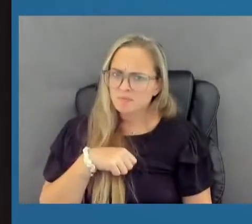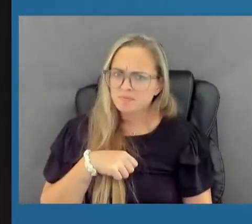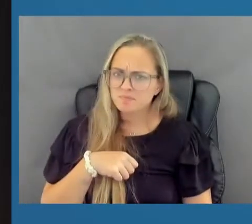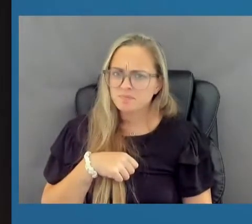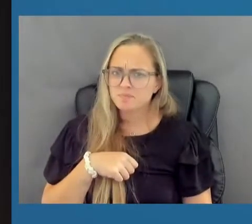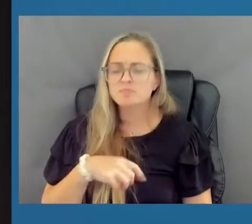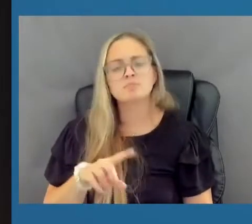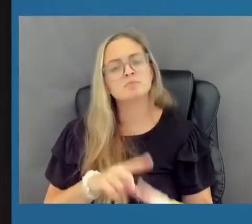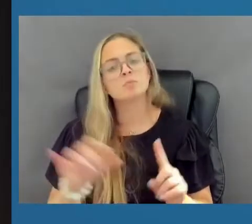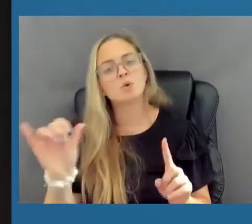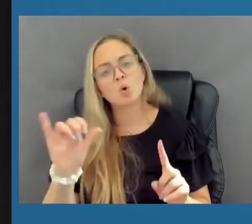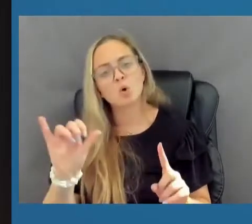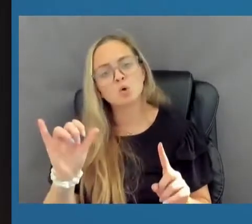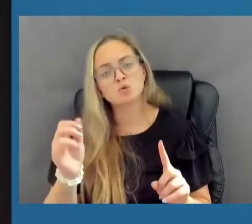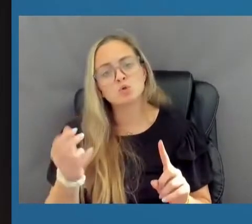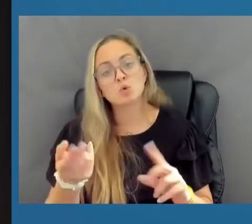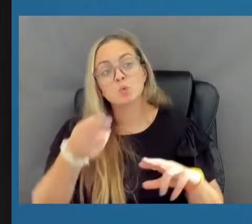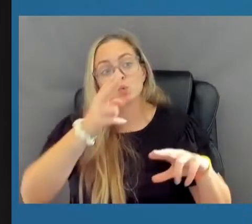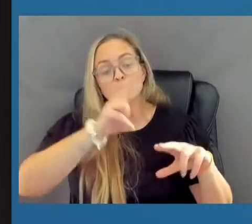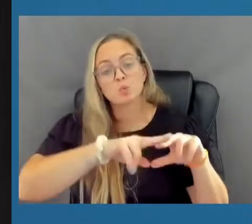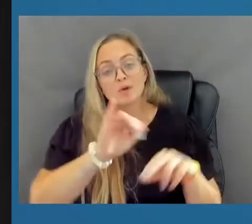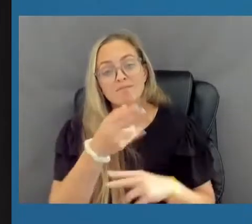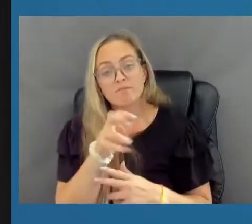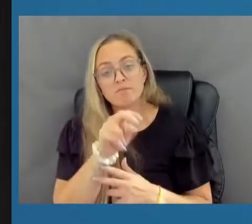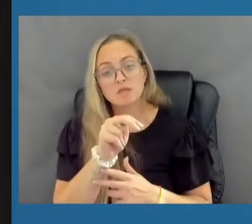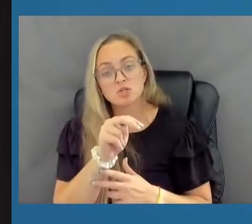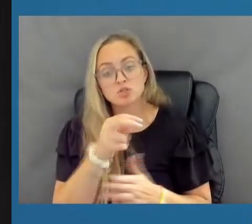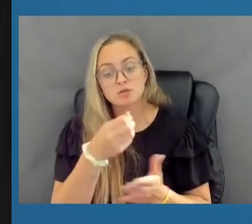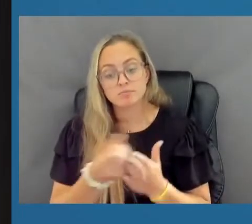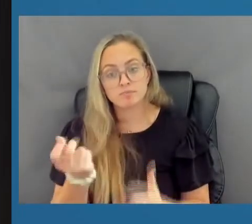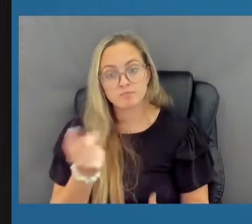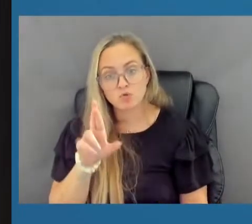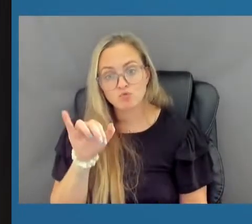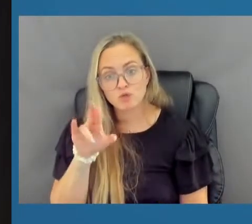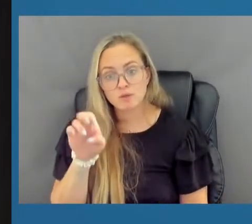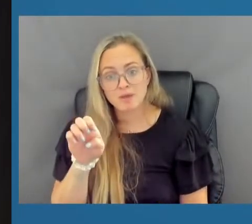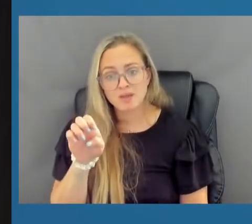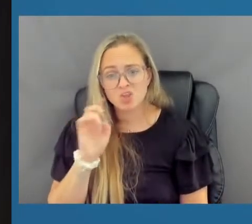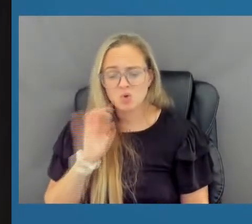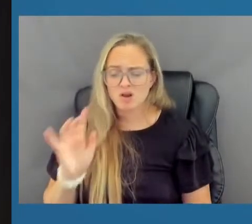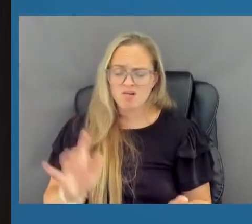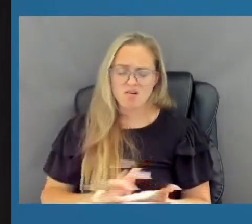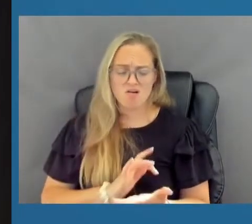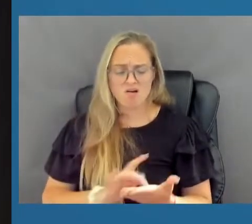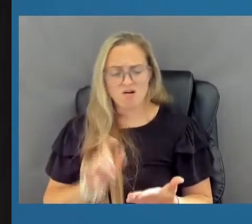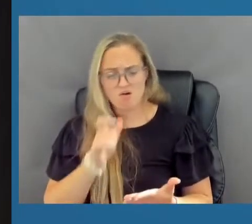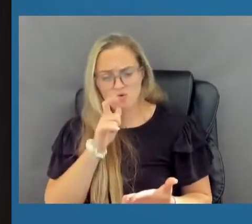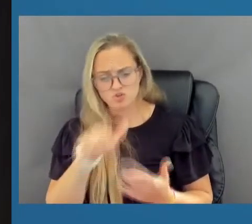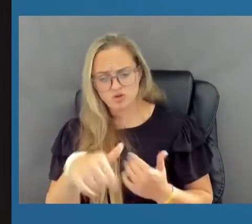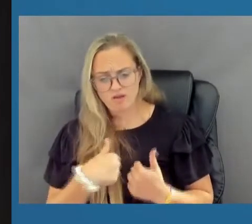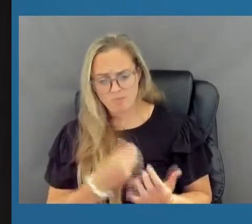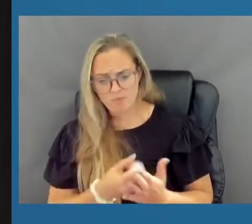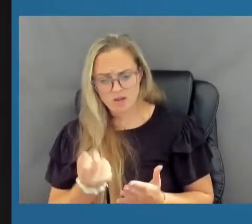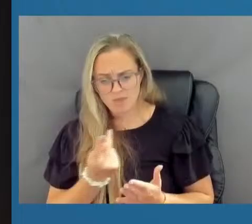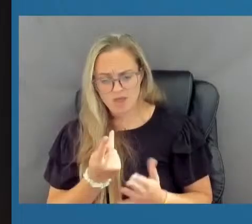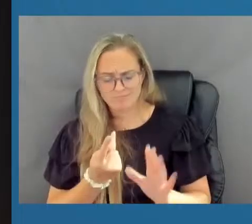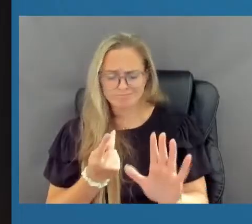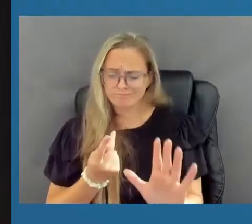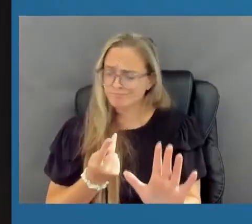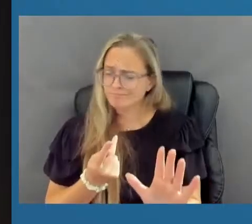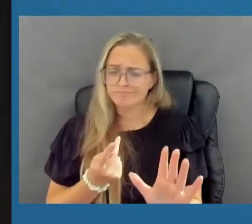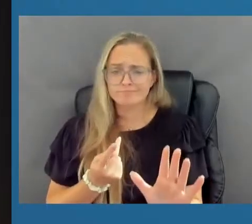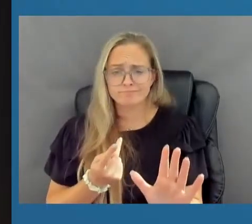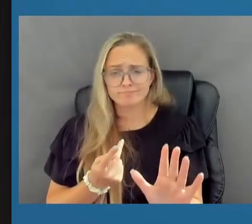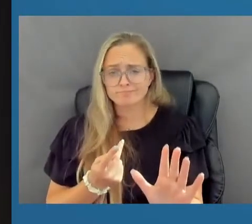also an inflation rebate. Now, you want to criticize putting money back in people's pockets? You can take that fight